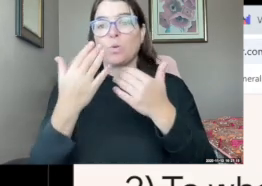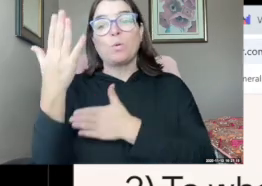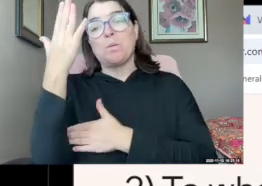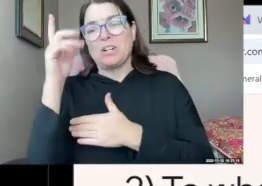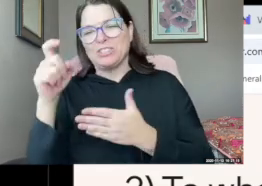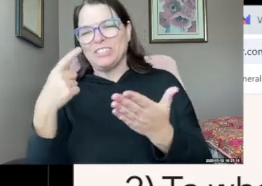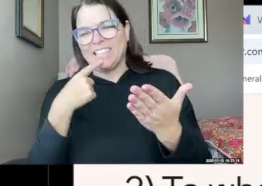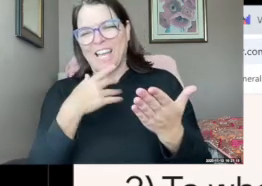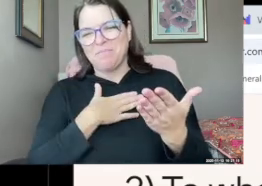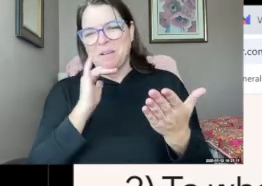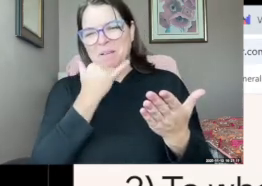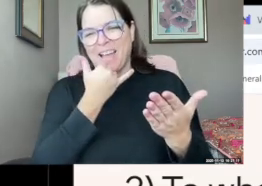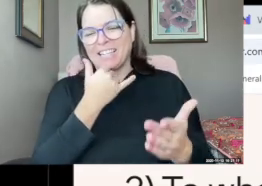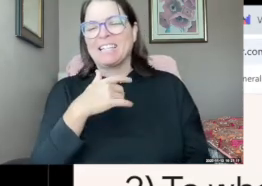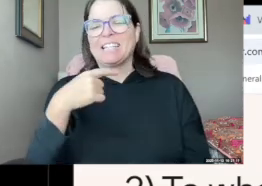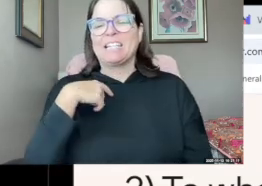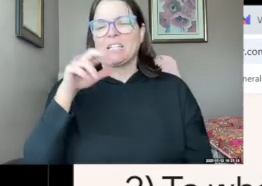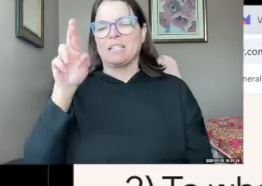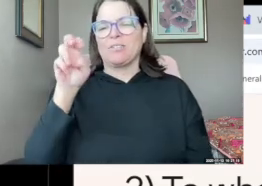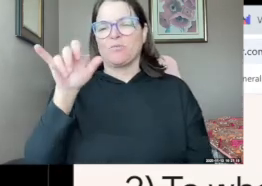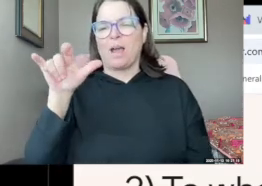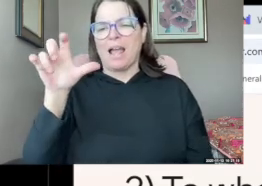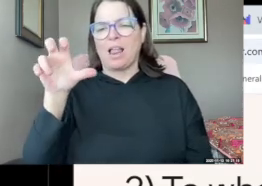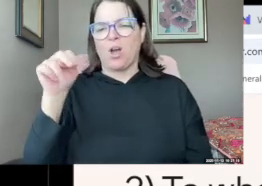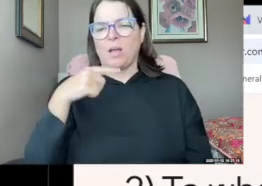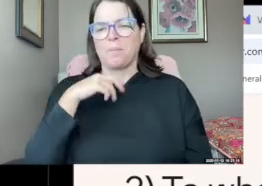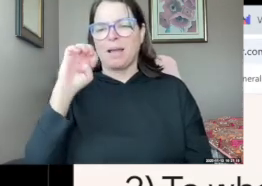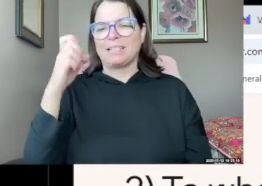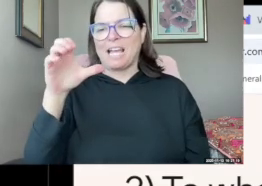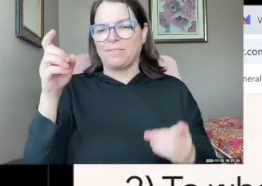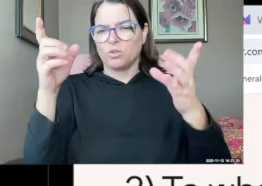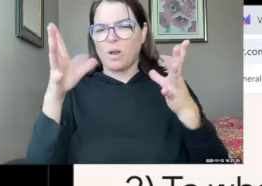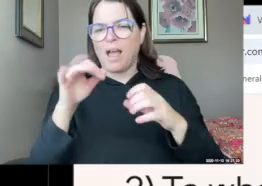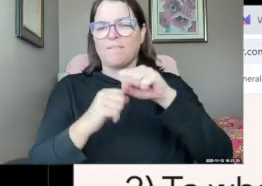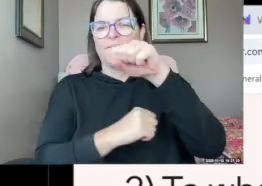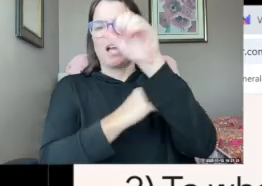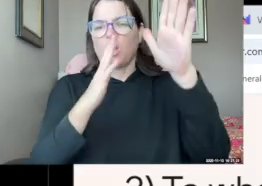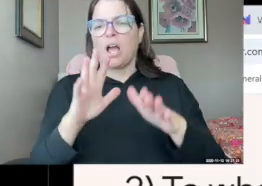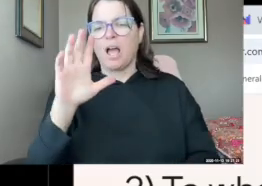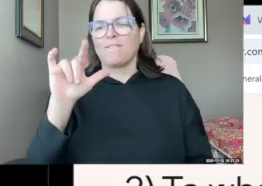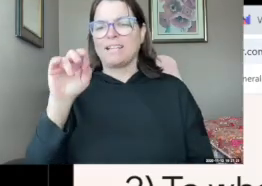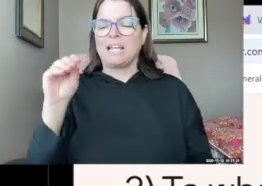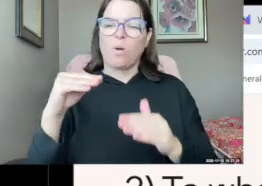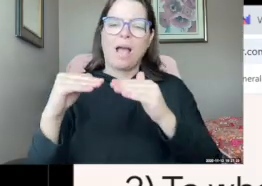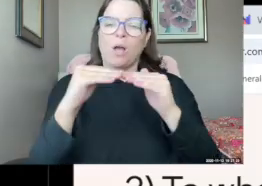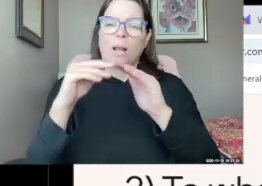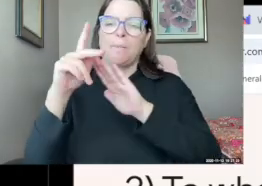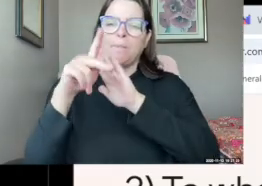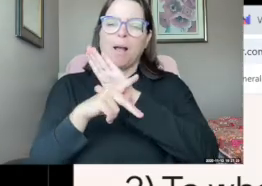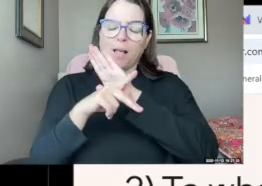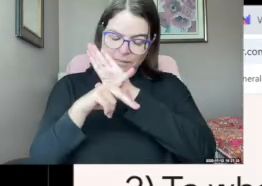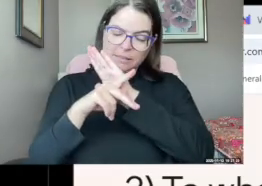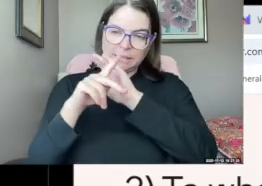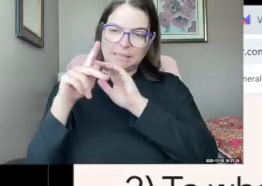Good afternoon, everybody. Oh, good morning, actually. My bad. This is Ray Leon, the Executive Director and founder of the Latino